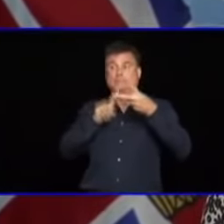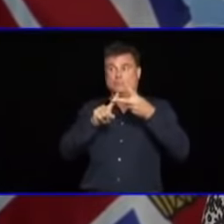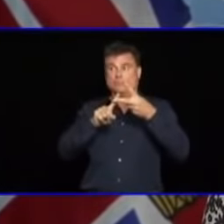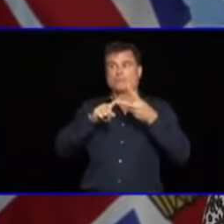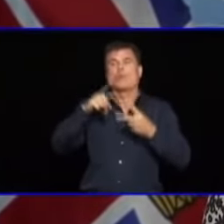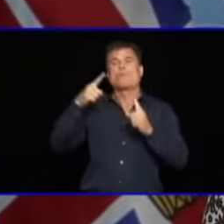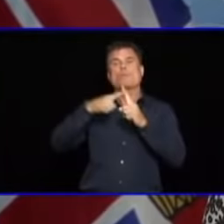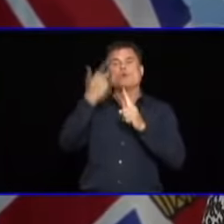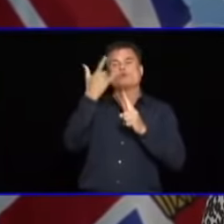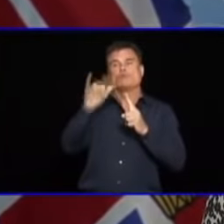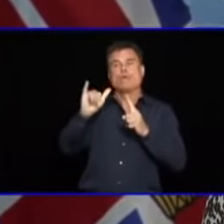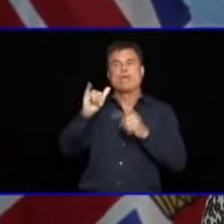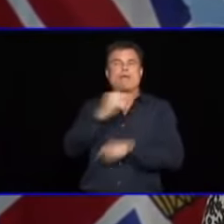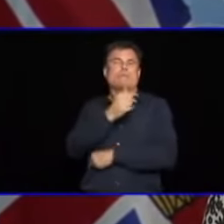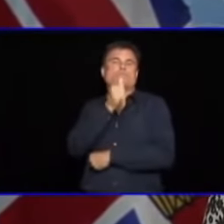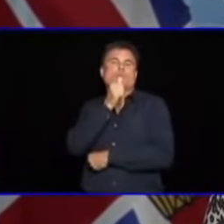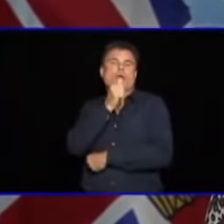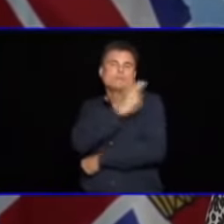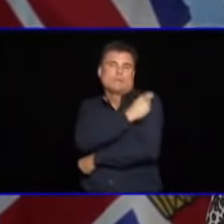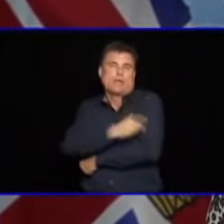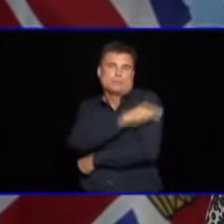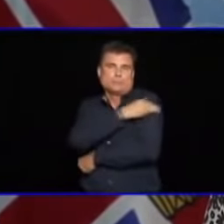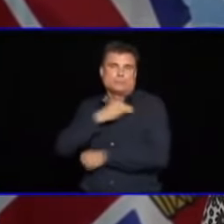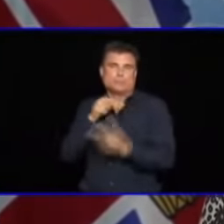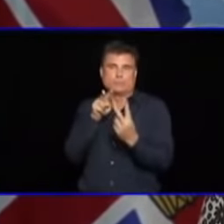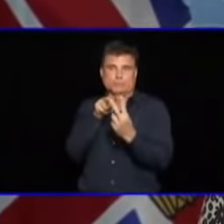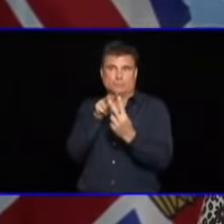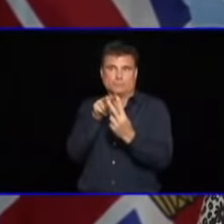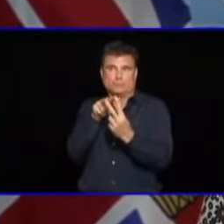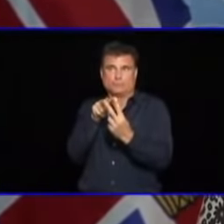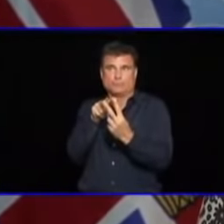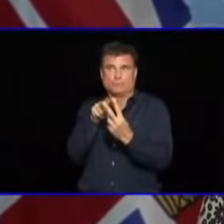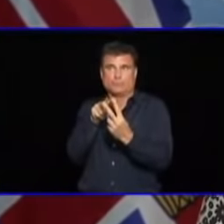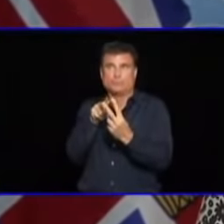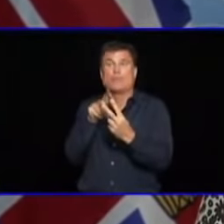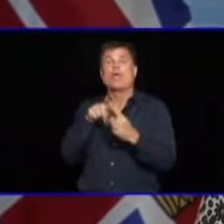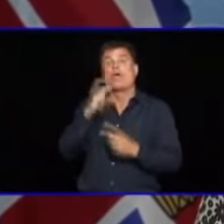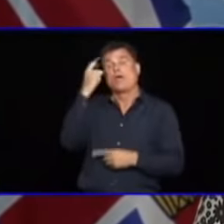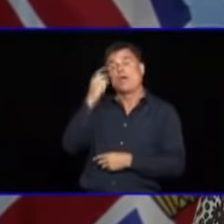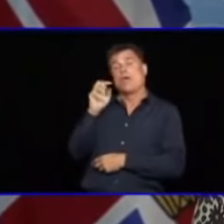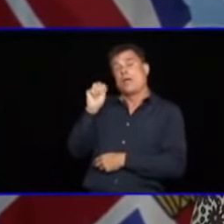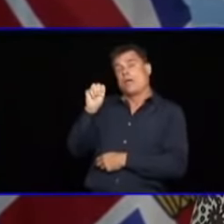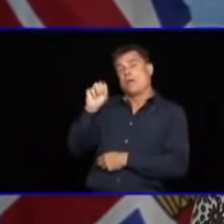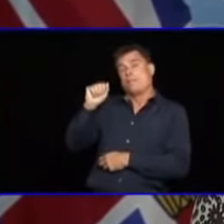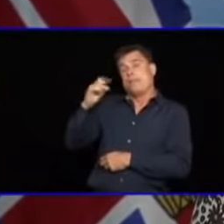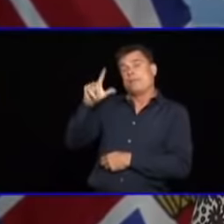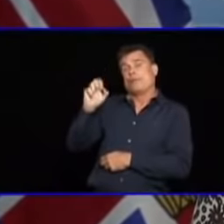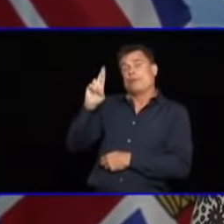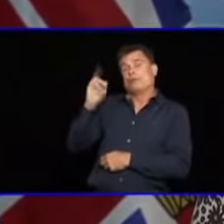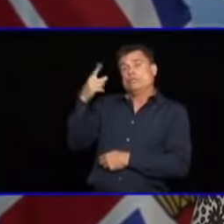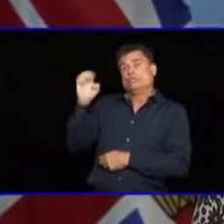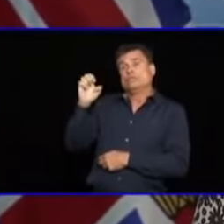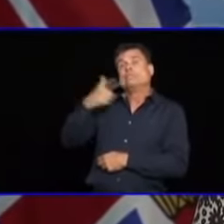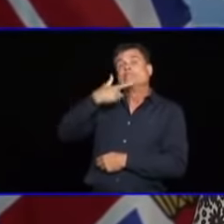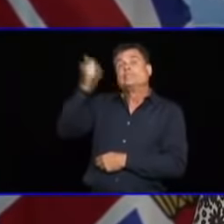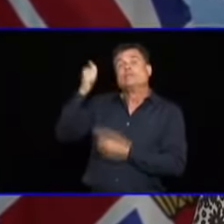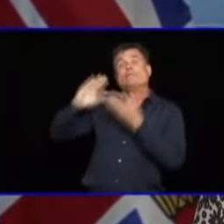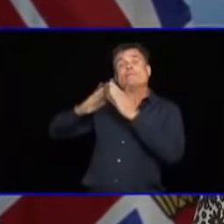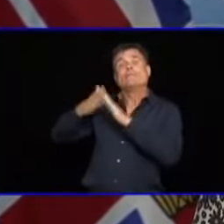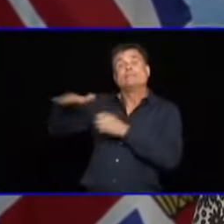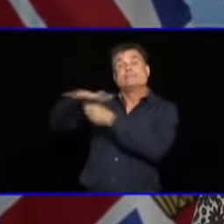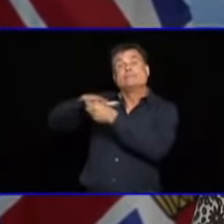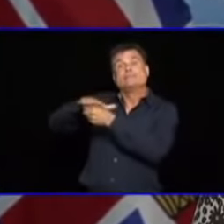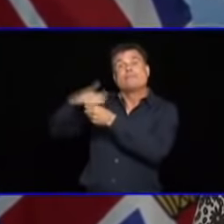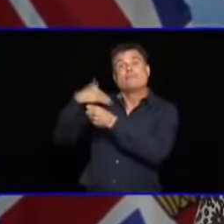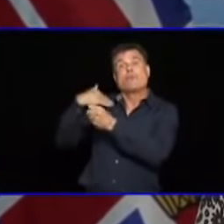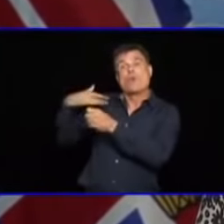outbreak that is now declared over. So that leaves us with 11 active outbreaks in our healthcare